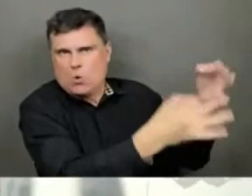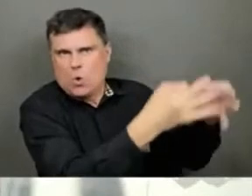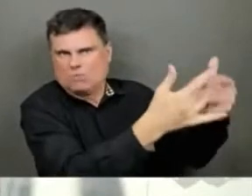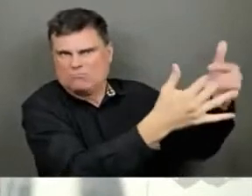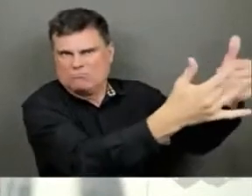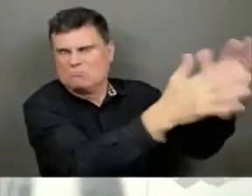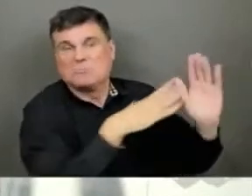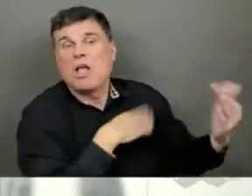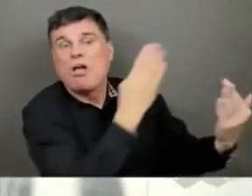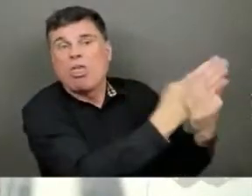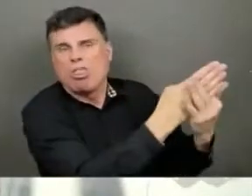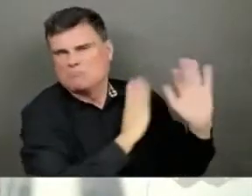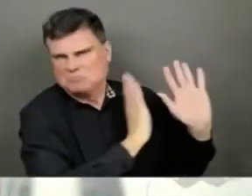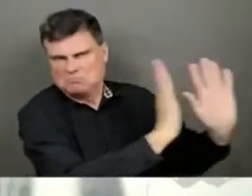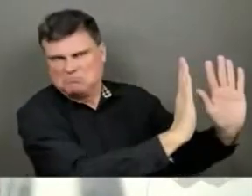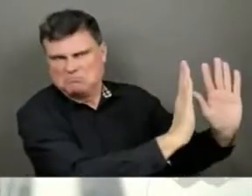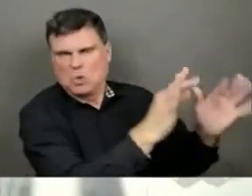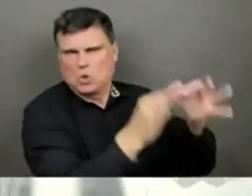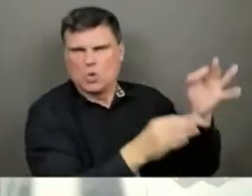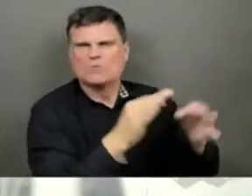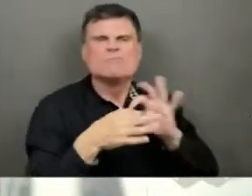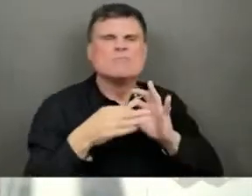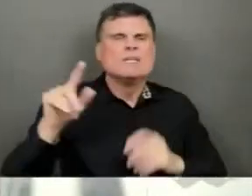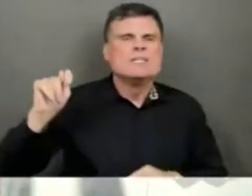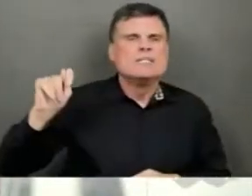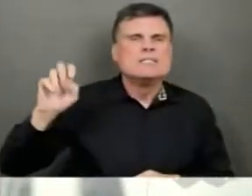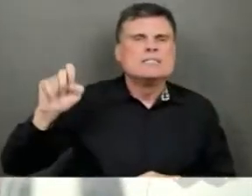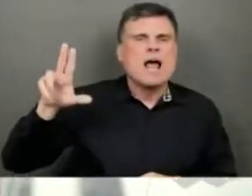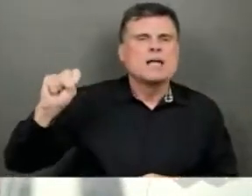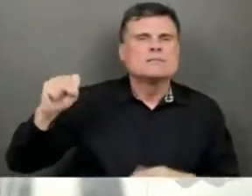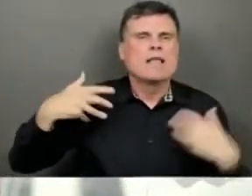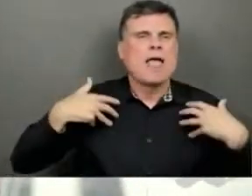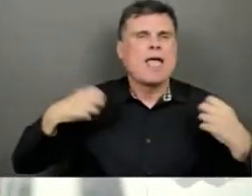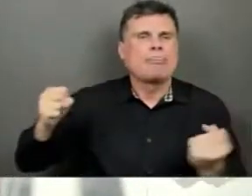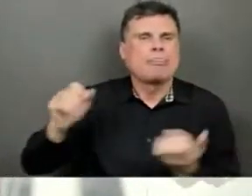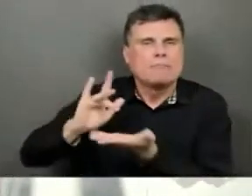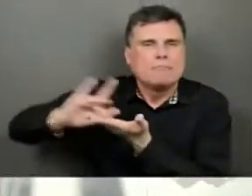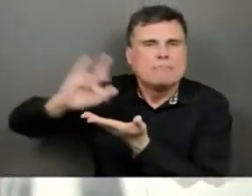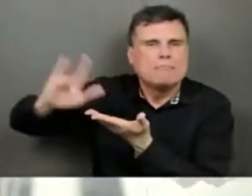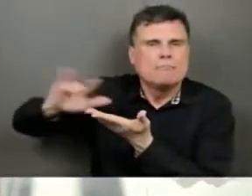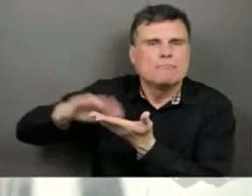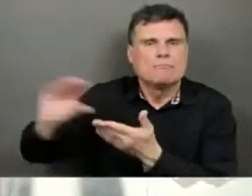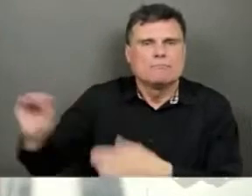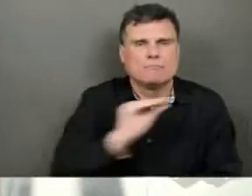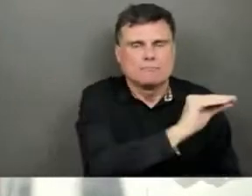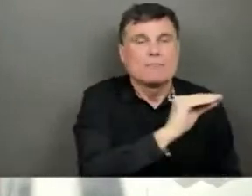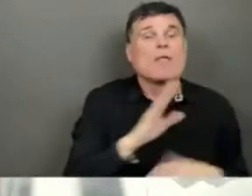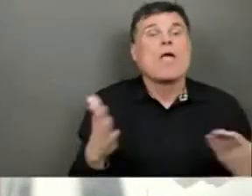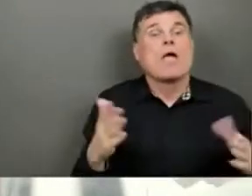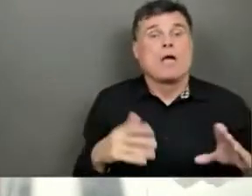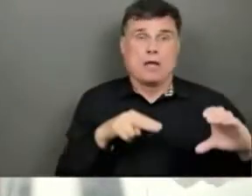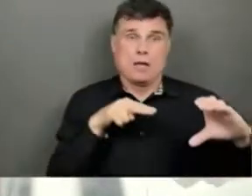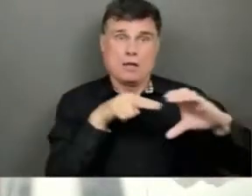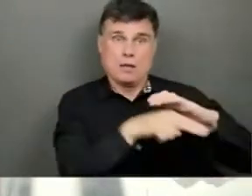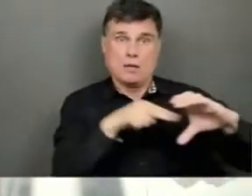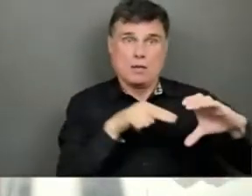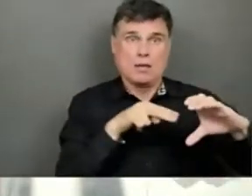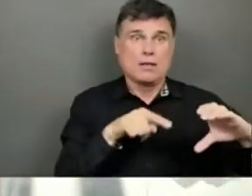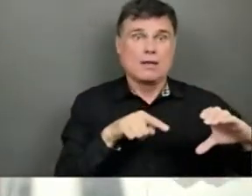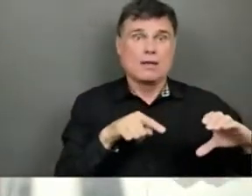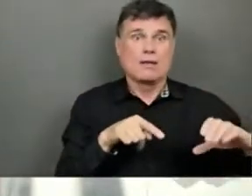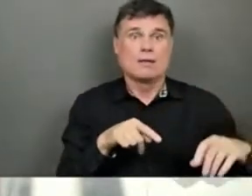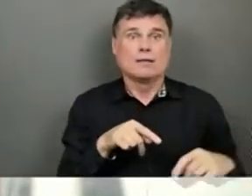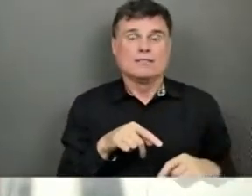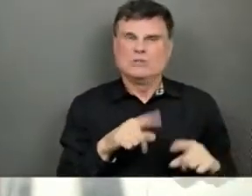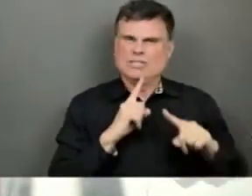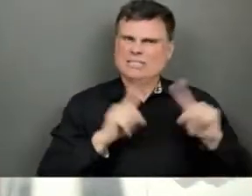what it says, first of all, remember the whole issue of MRIs wasn't in these deductions prior to that. I think the steps